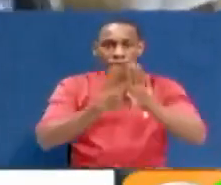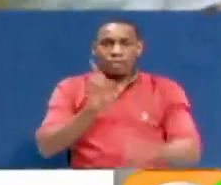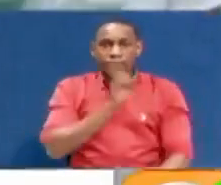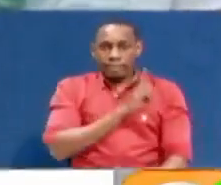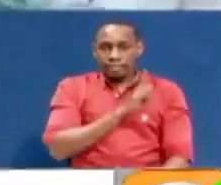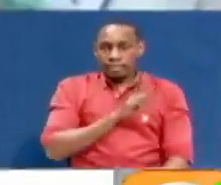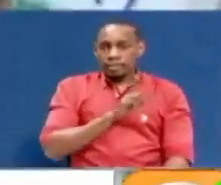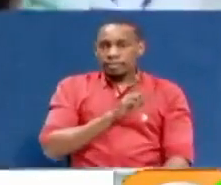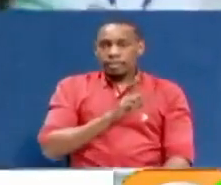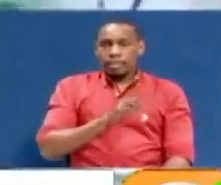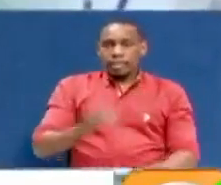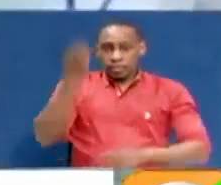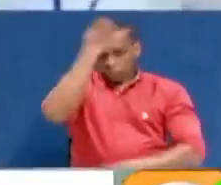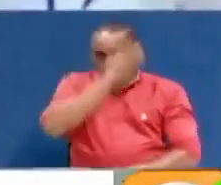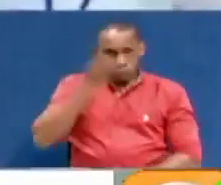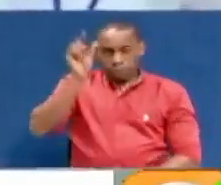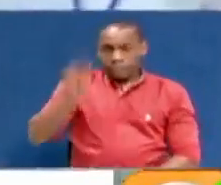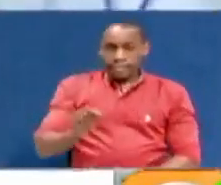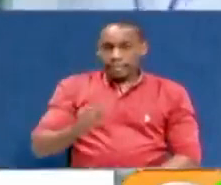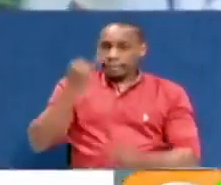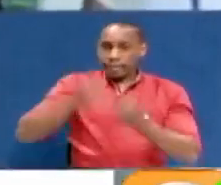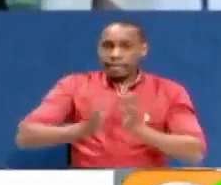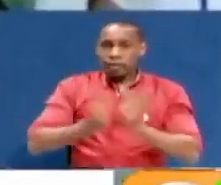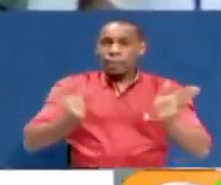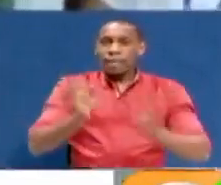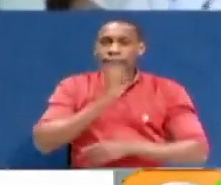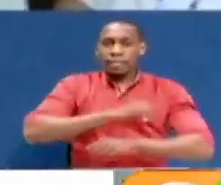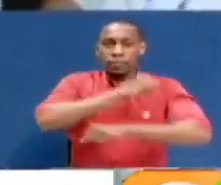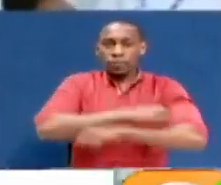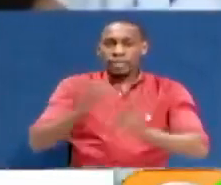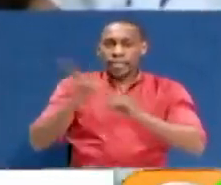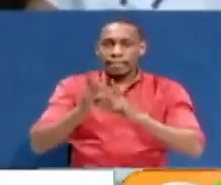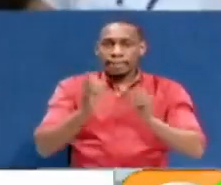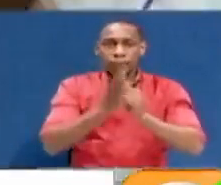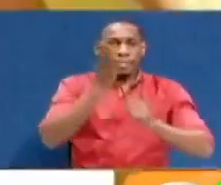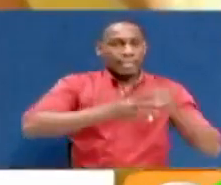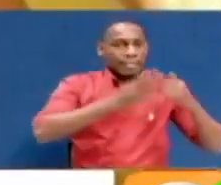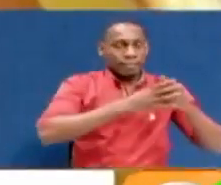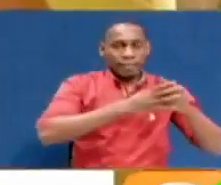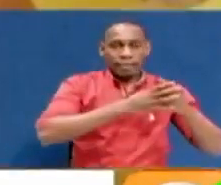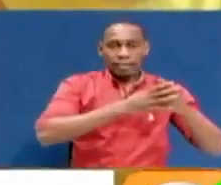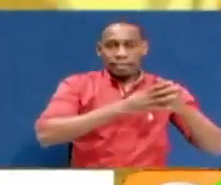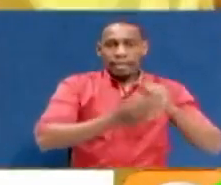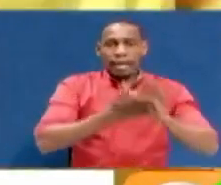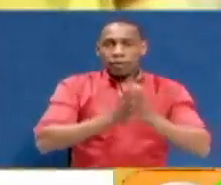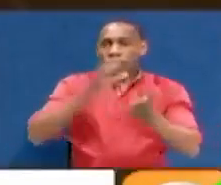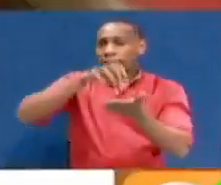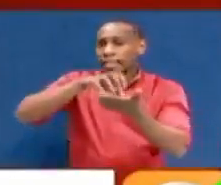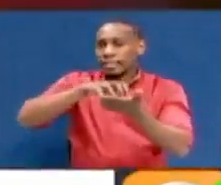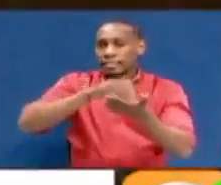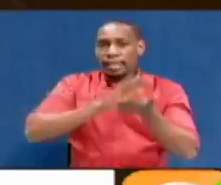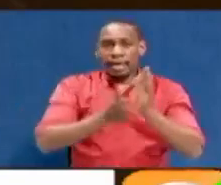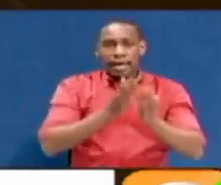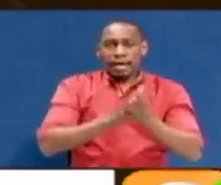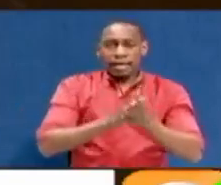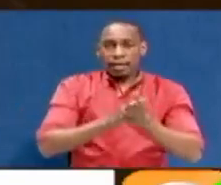shutdown, the longest in Europe, Italy finally reopened most of its schools on September 14th. There are no hugs, no kisses,